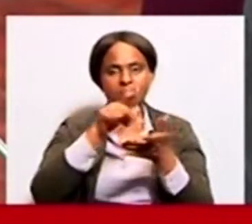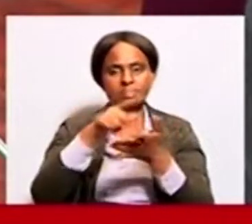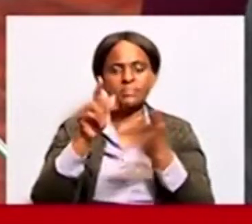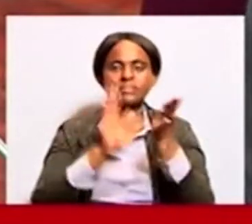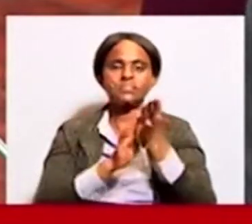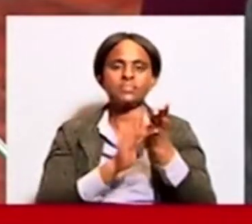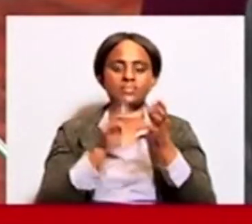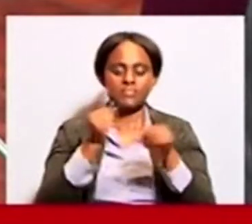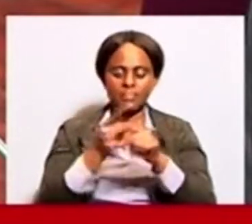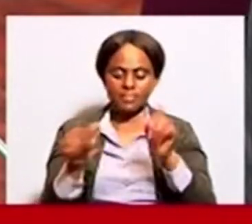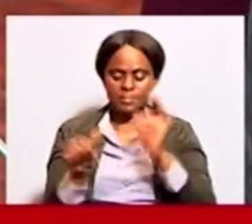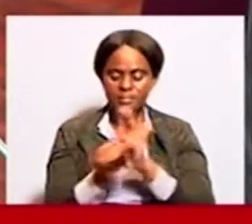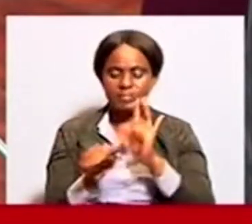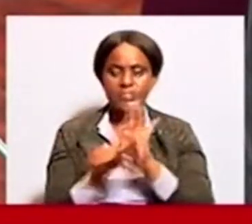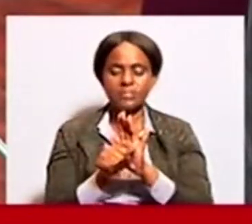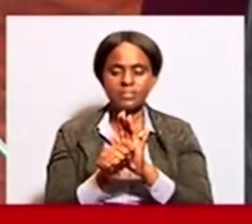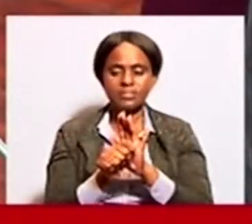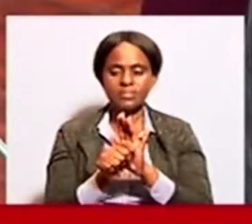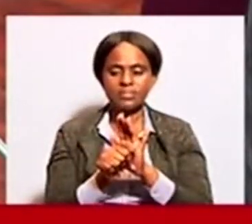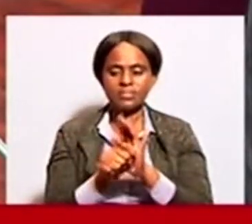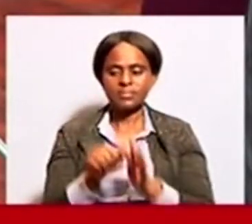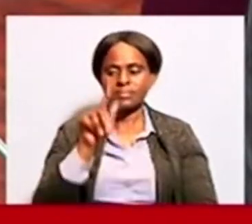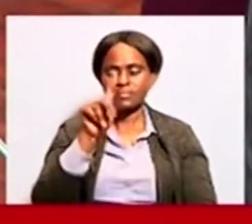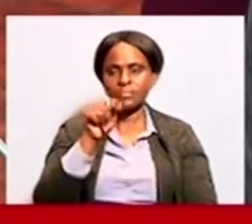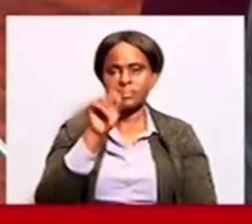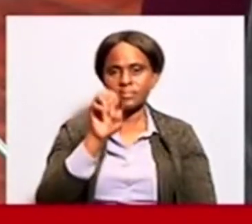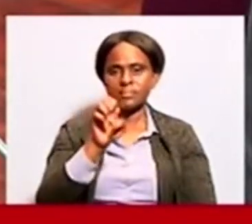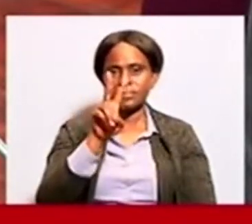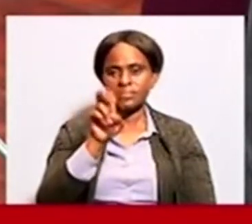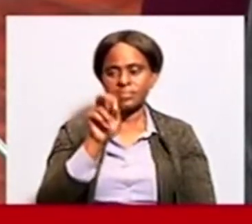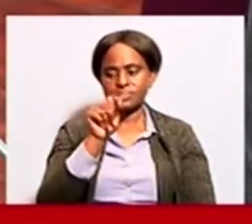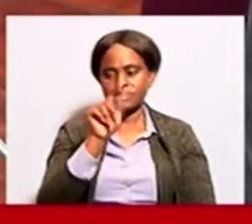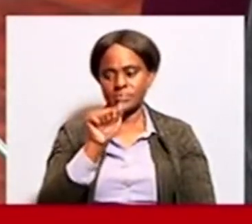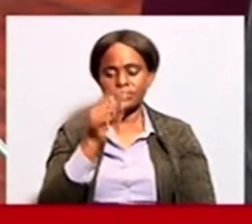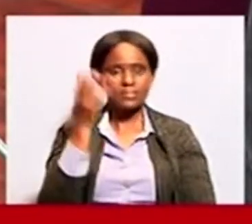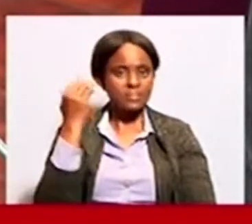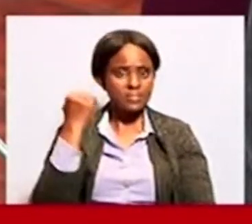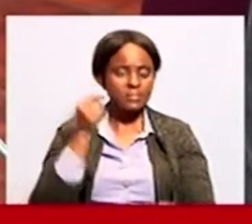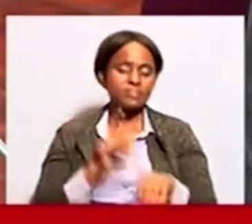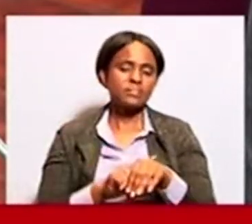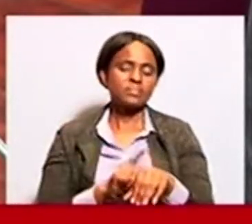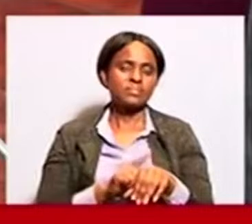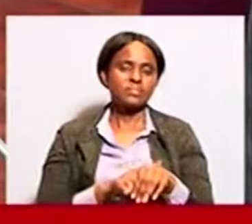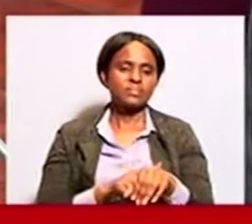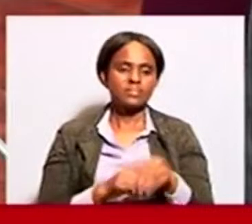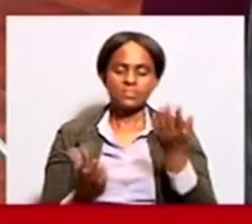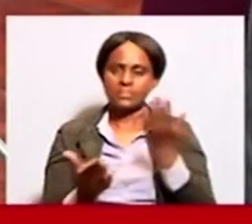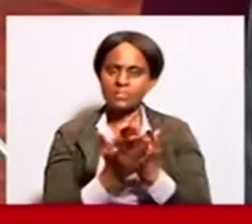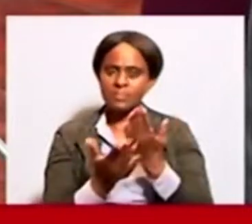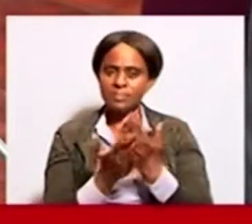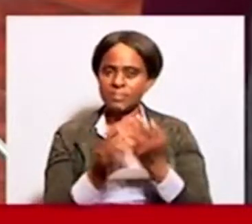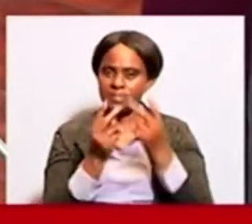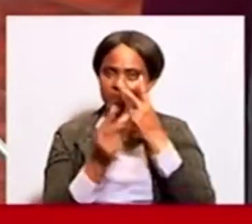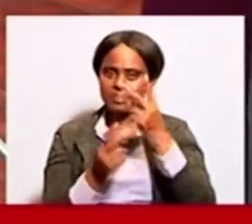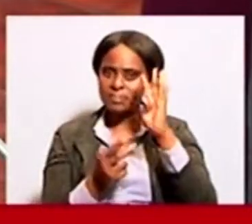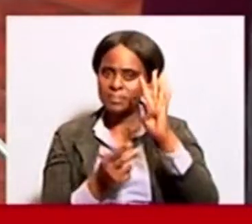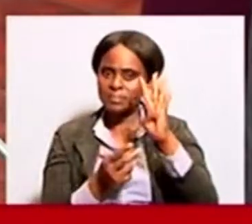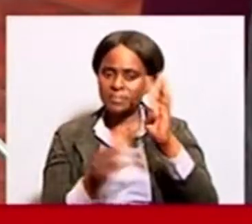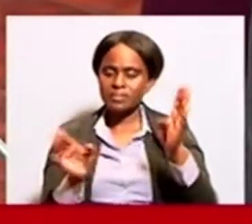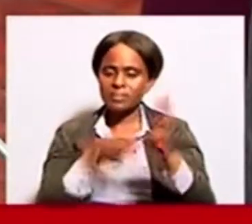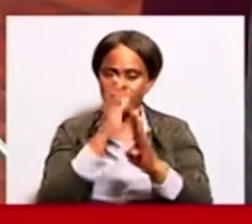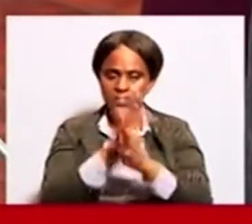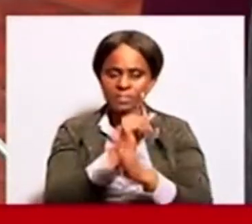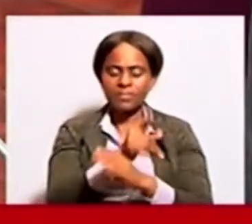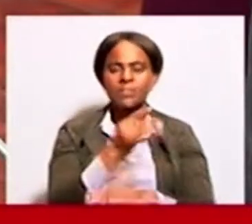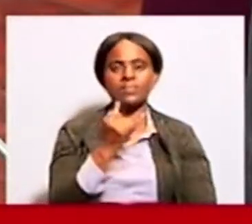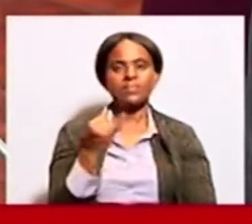fees from the private TVET accredited institution at that time. Appendix 4, Chair, speaks to this